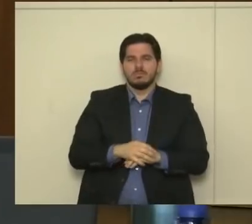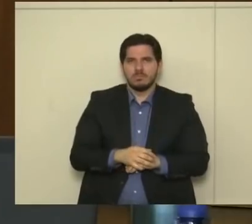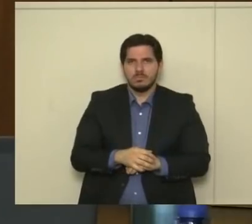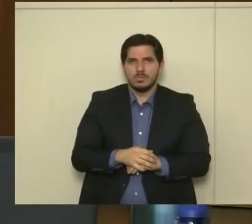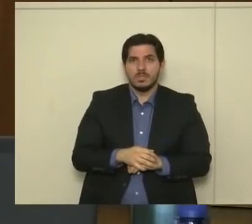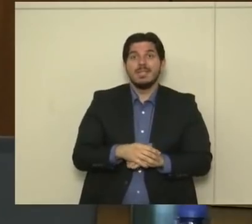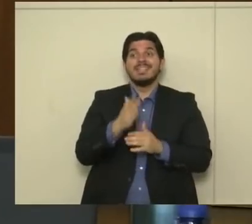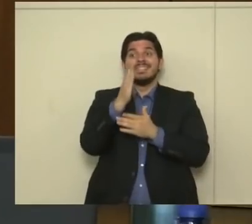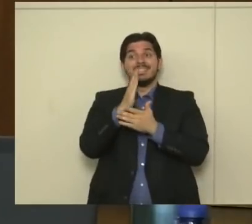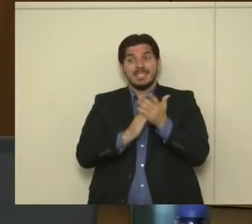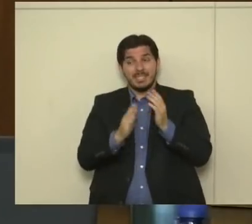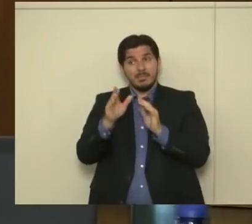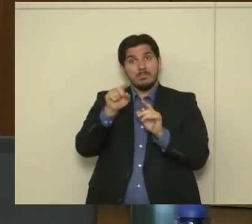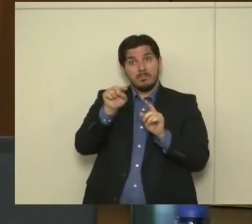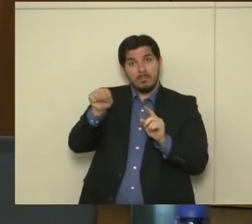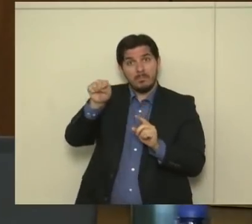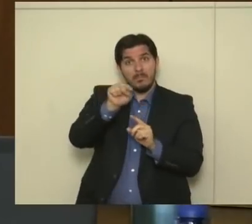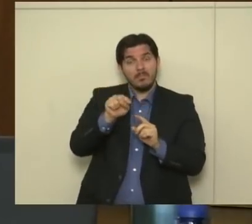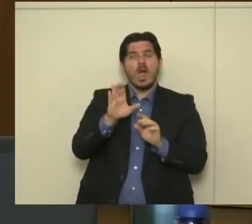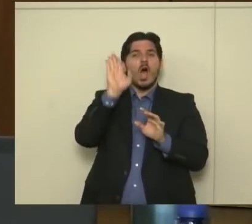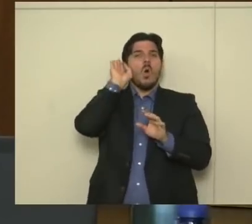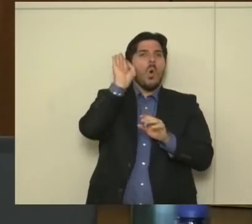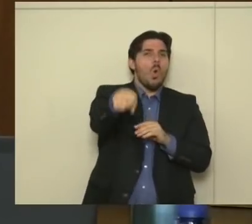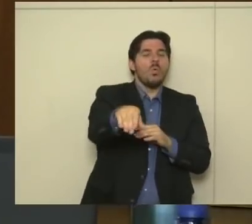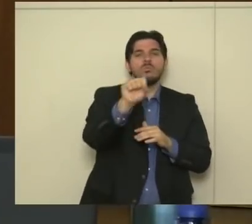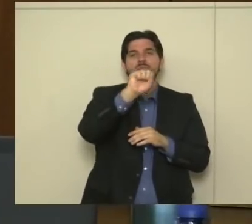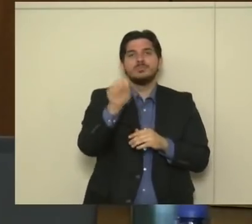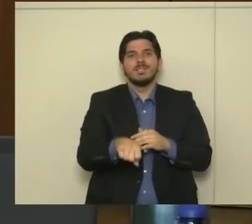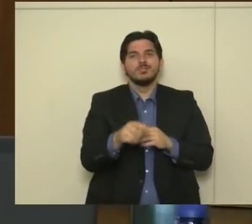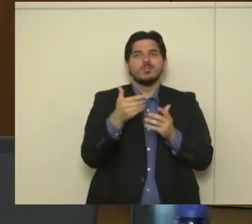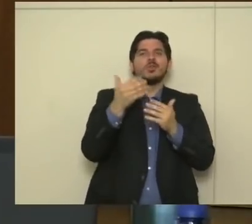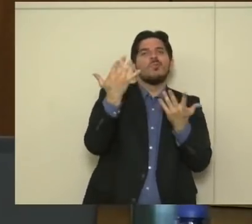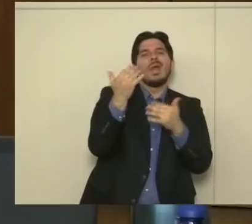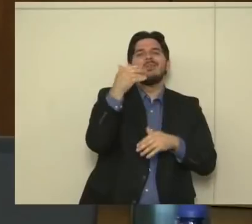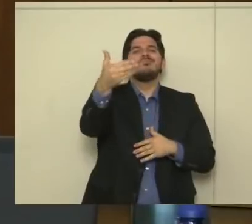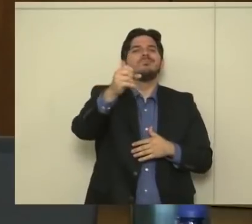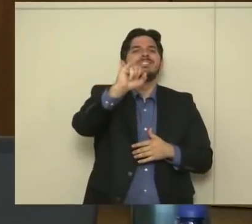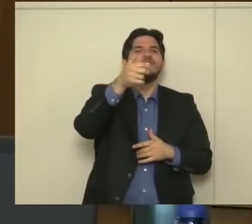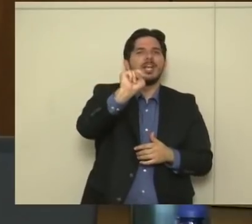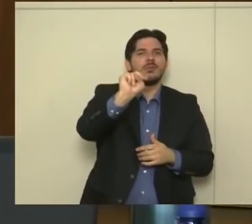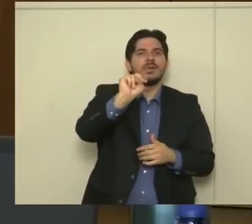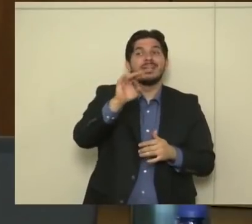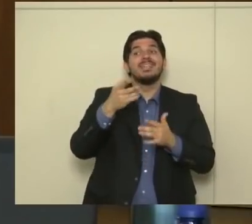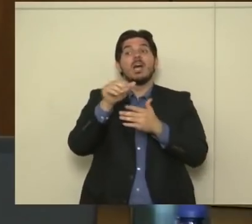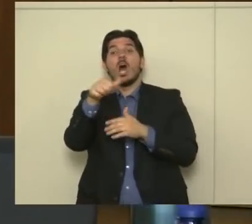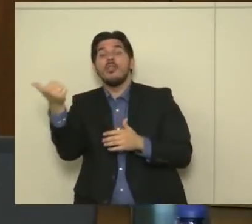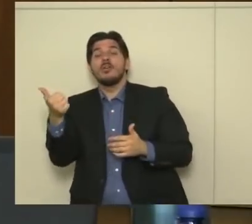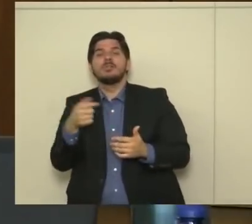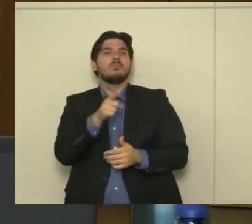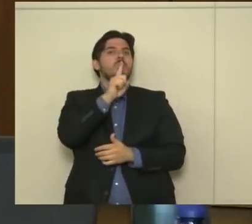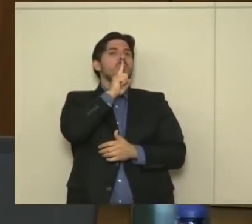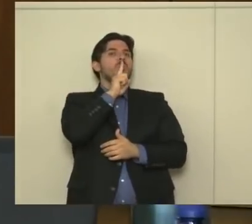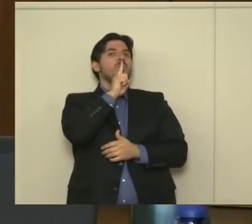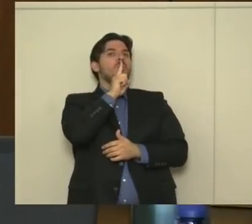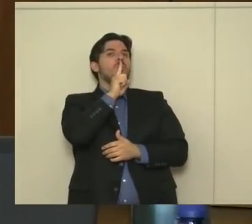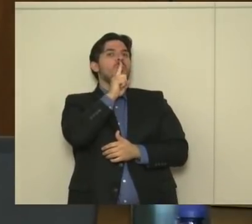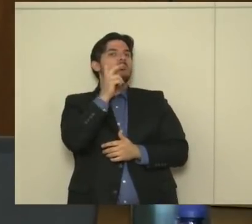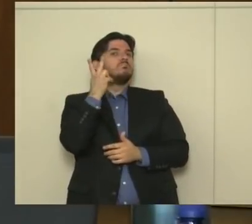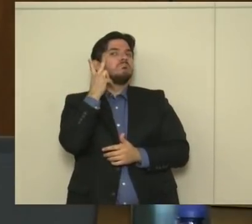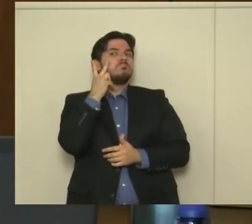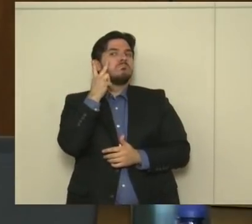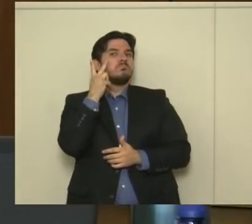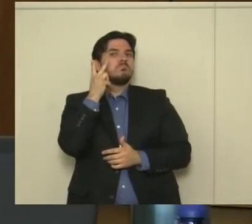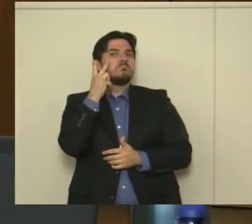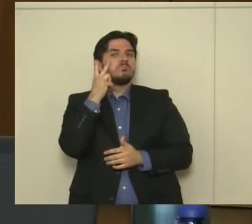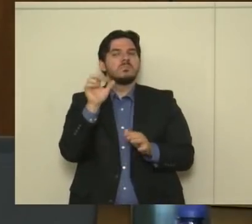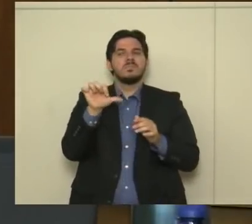entire semester. I know Albuquerque did take a vote to extend theirs for the entire semester. Others have had